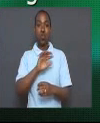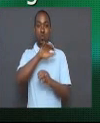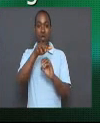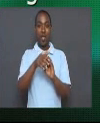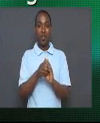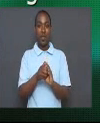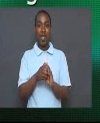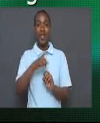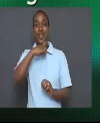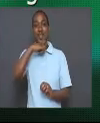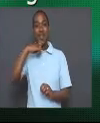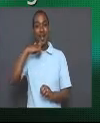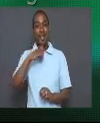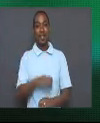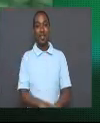drying.